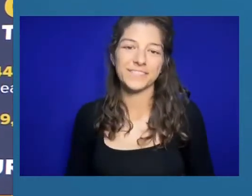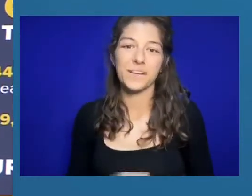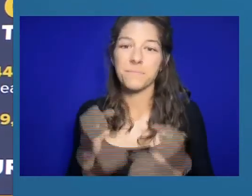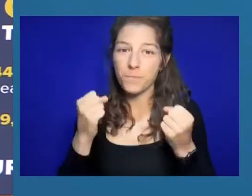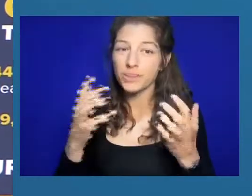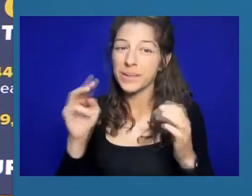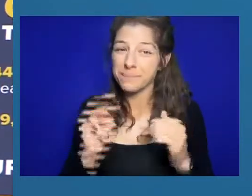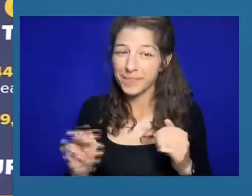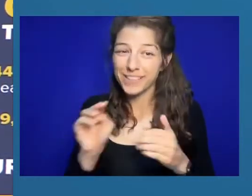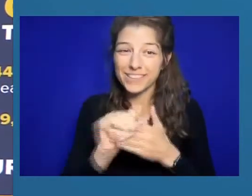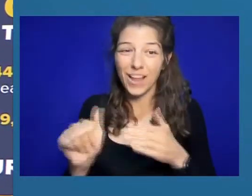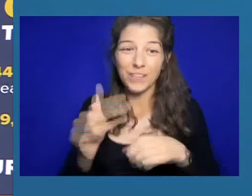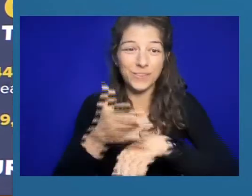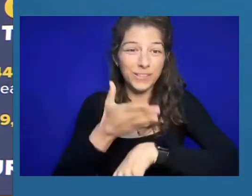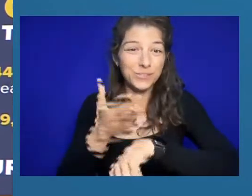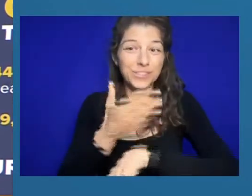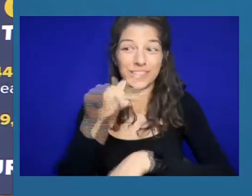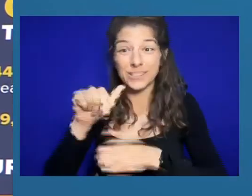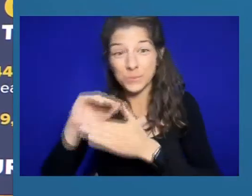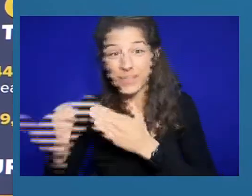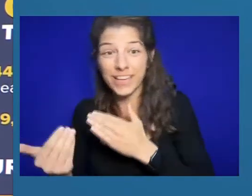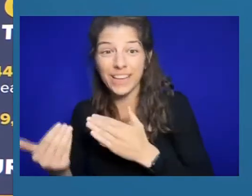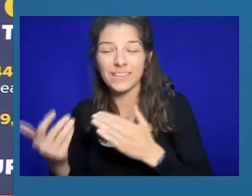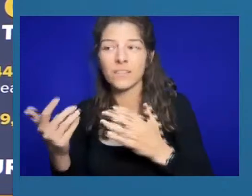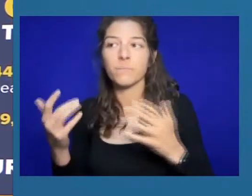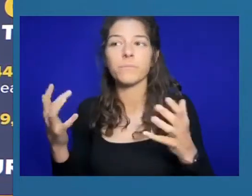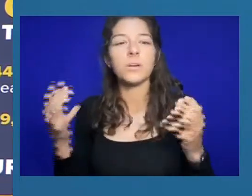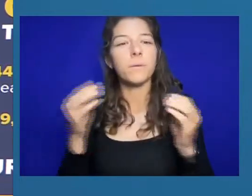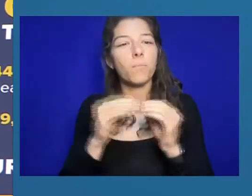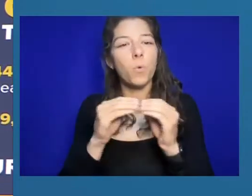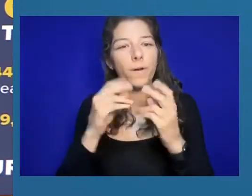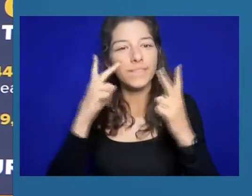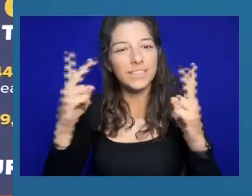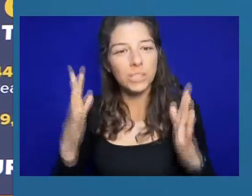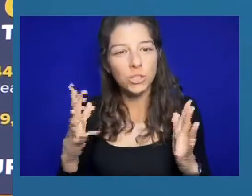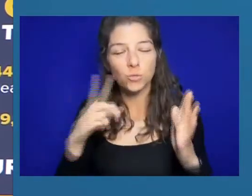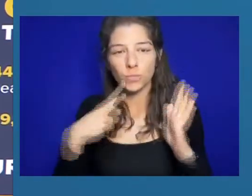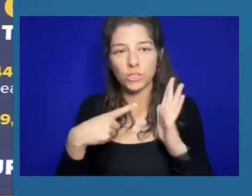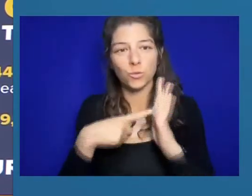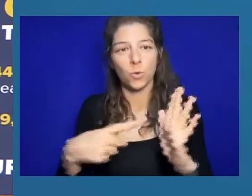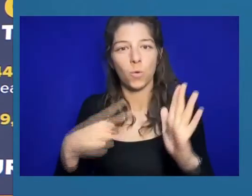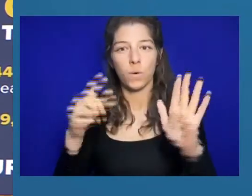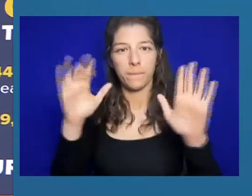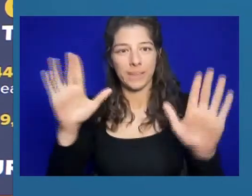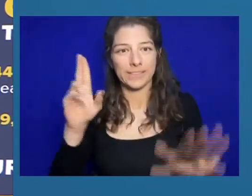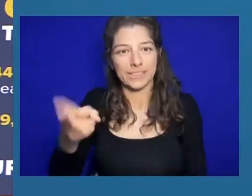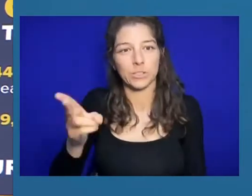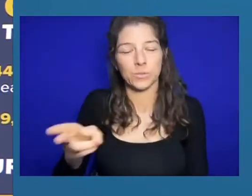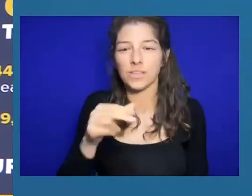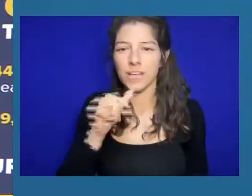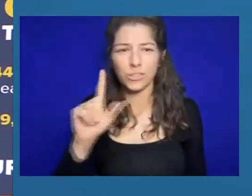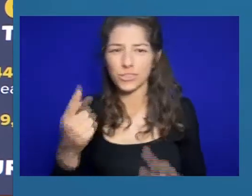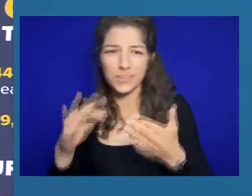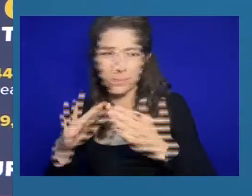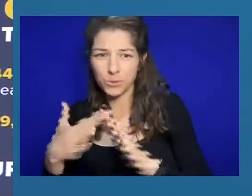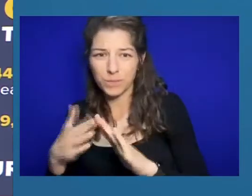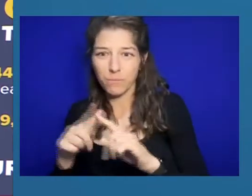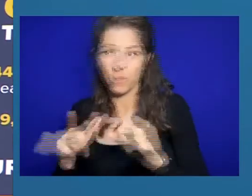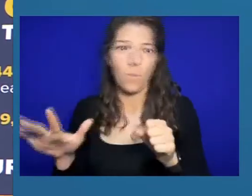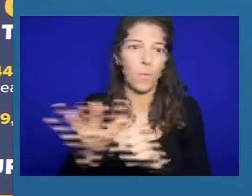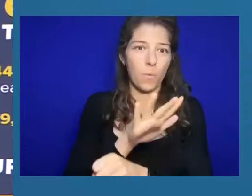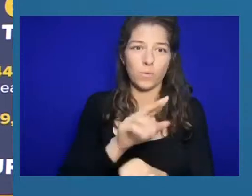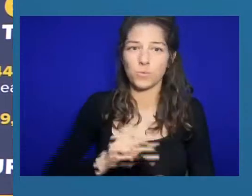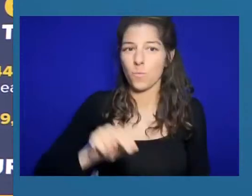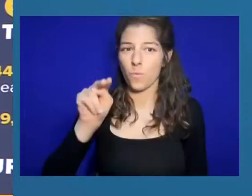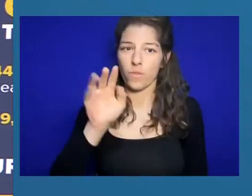Multi-million-dollar restoration this weekend and bringing more visitors here to showcase the incredible history of not just this community, but the entire North Country and